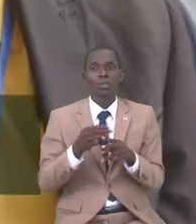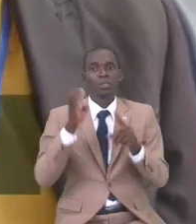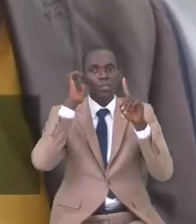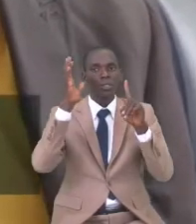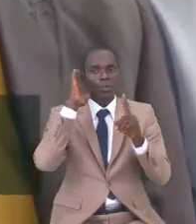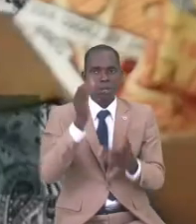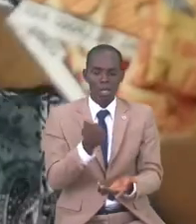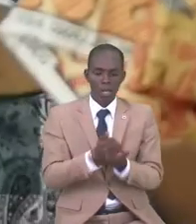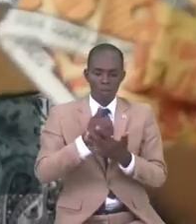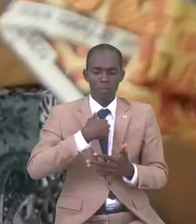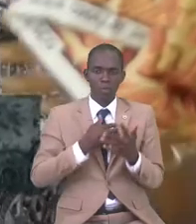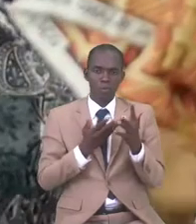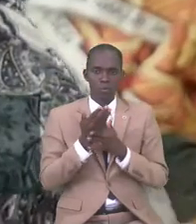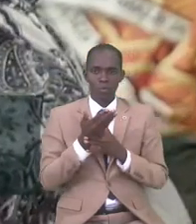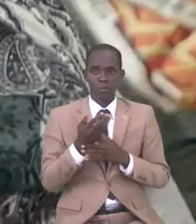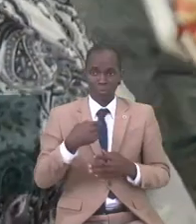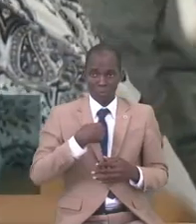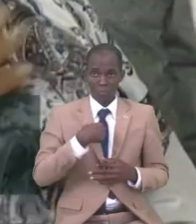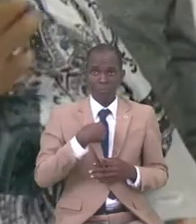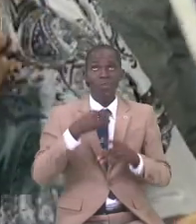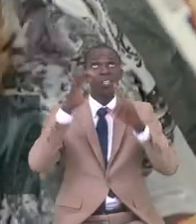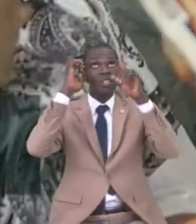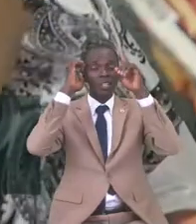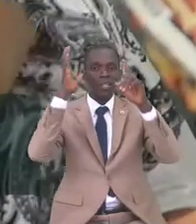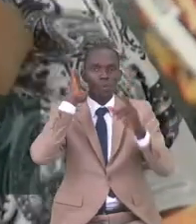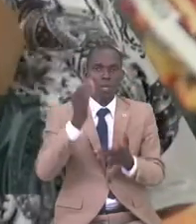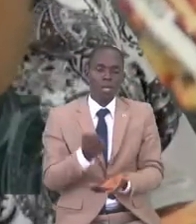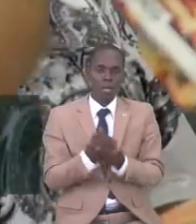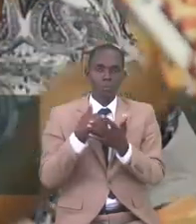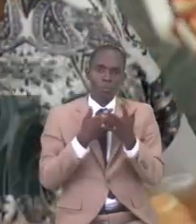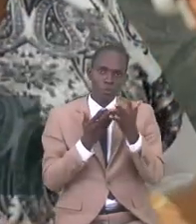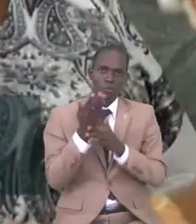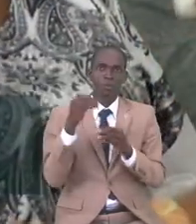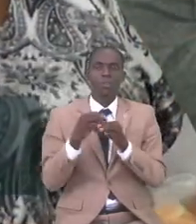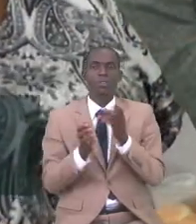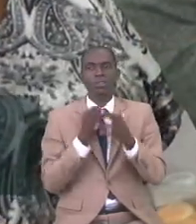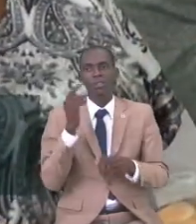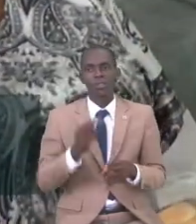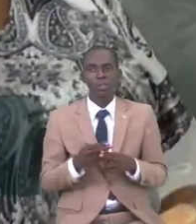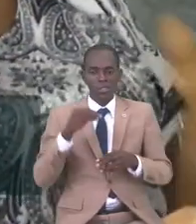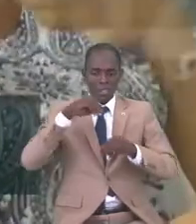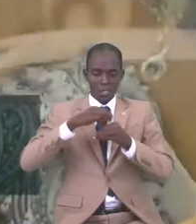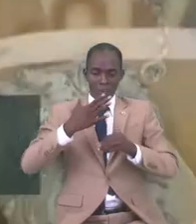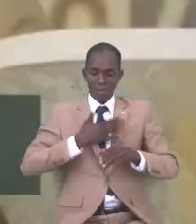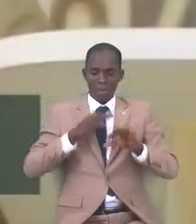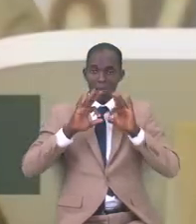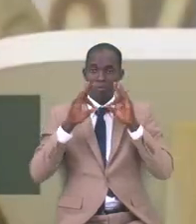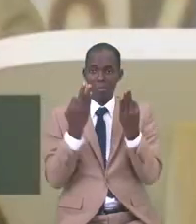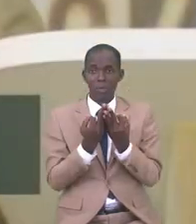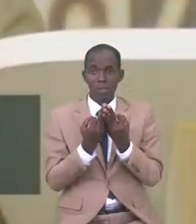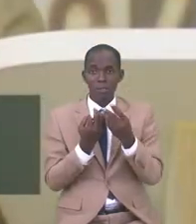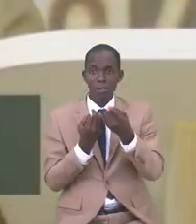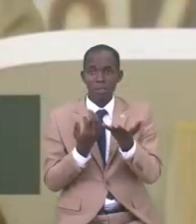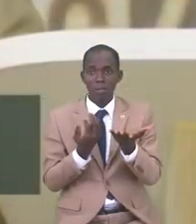through. Amen. Me, he will see me through. In my family. In